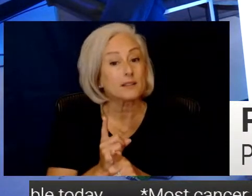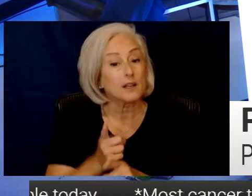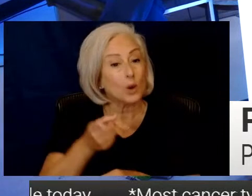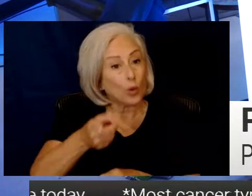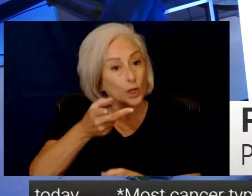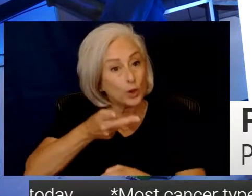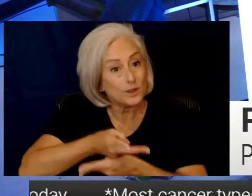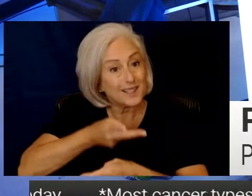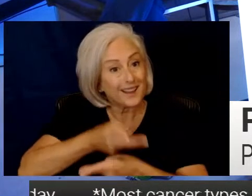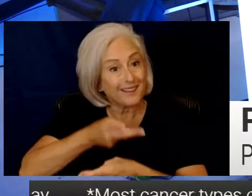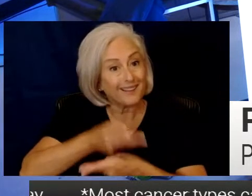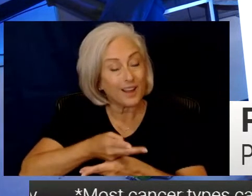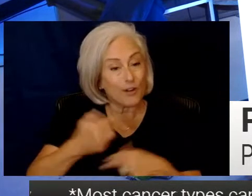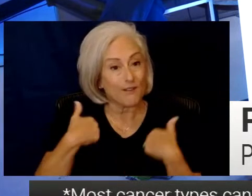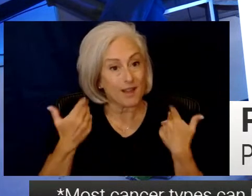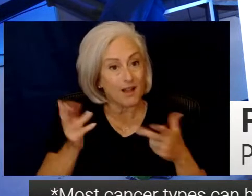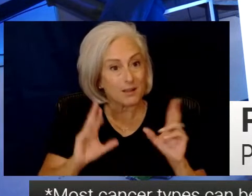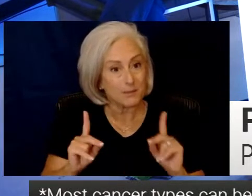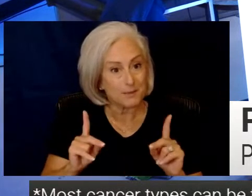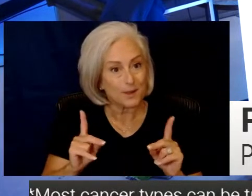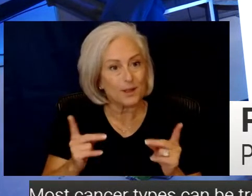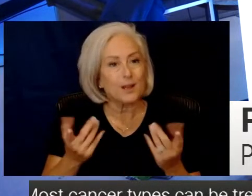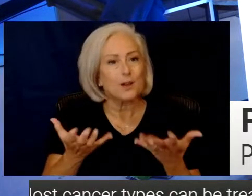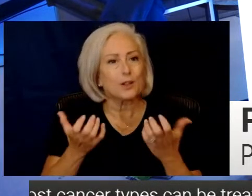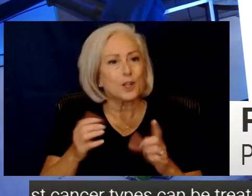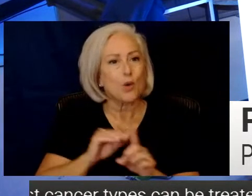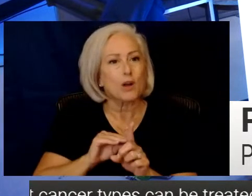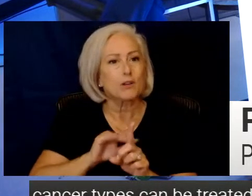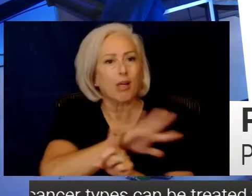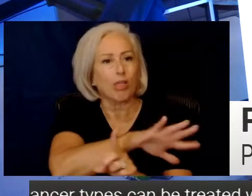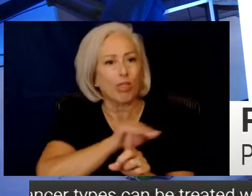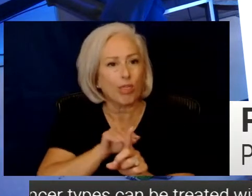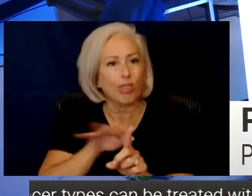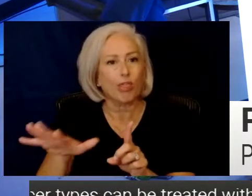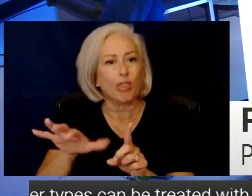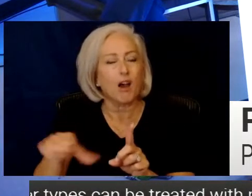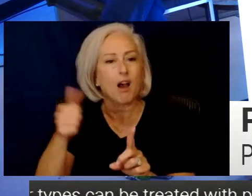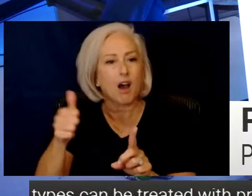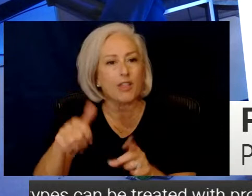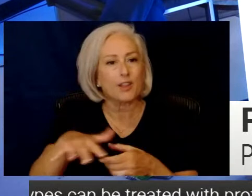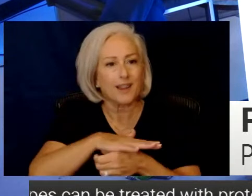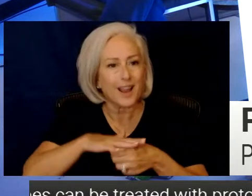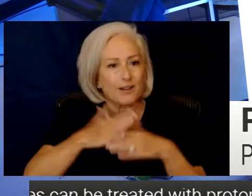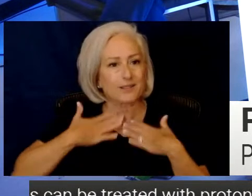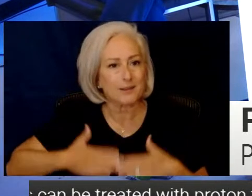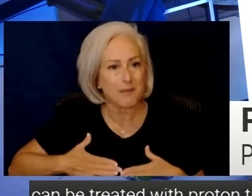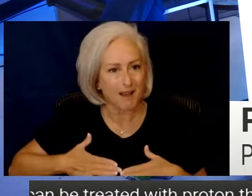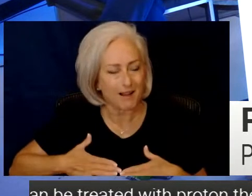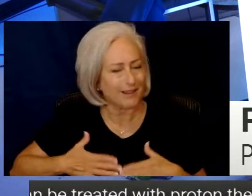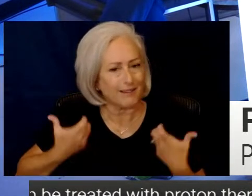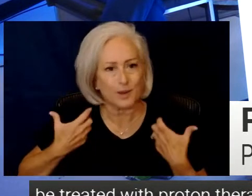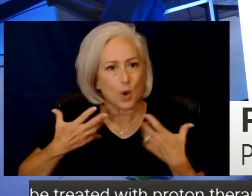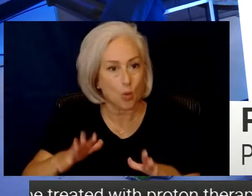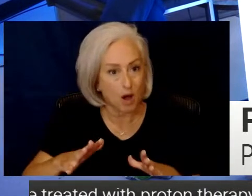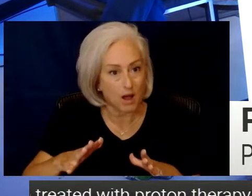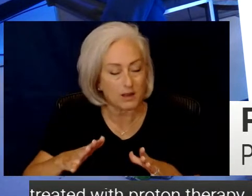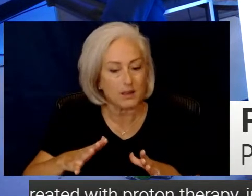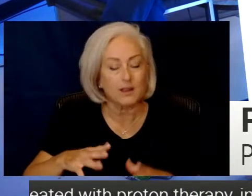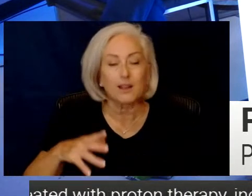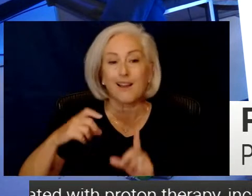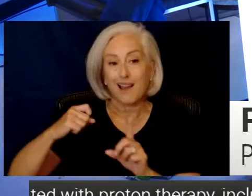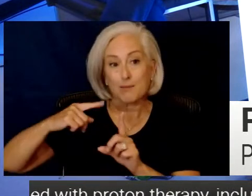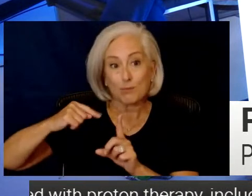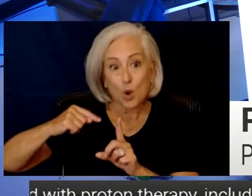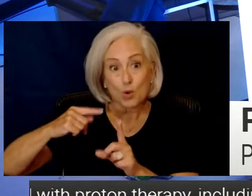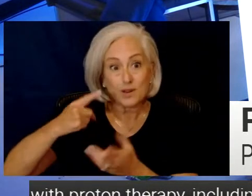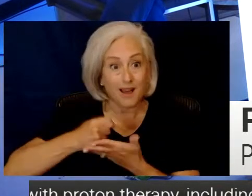radiation, Dr. Chen, can cause a lot of other kind of side effects to other tissues. Proton being very narrow, I think especially for a child, that would be a